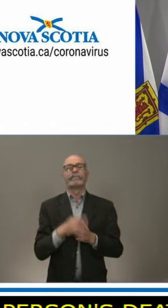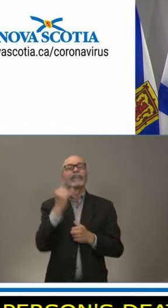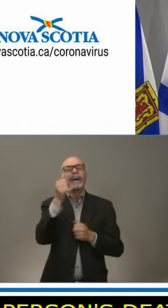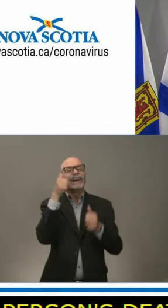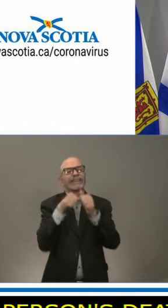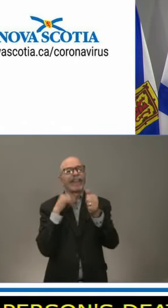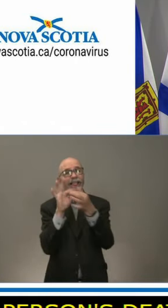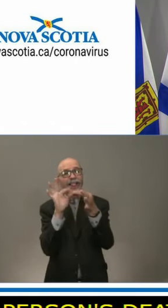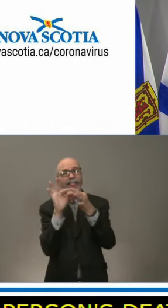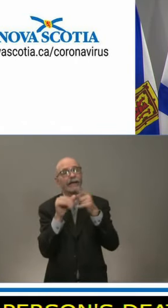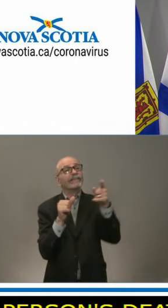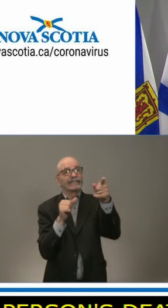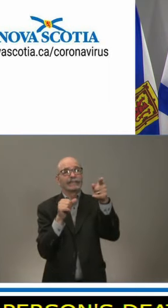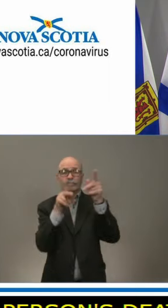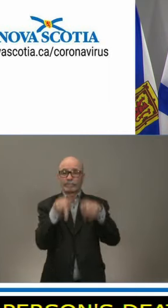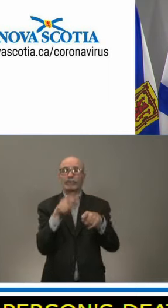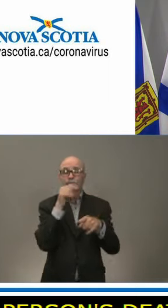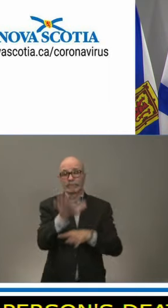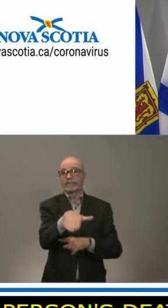terms of